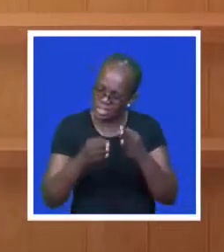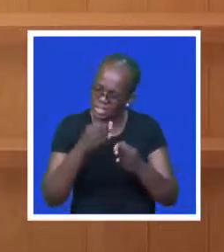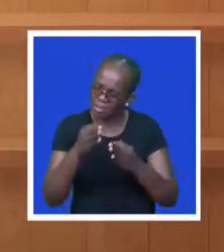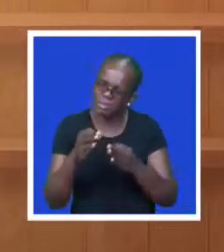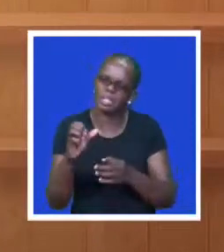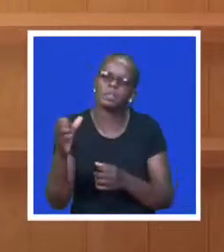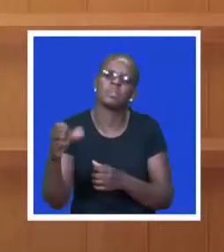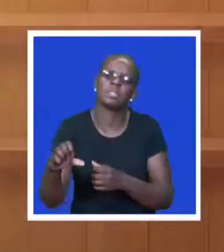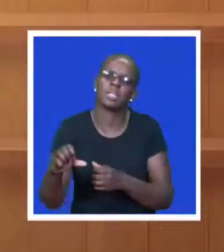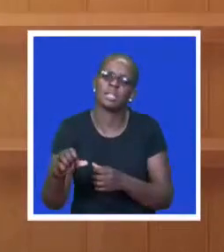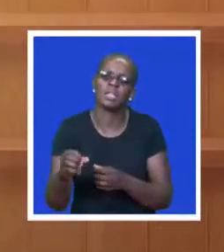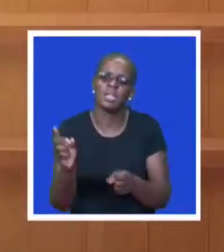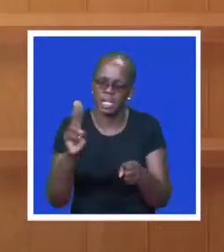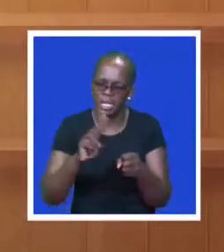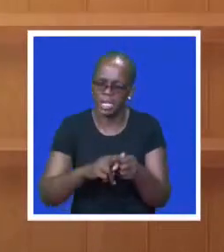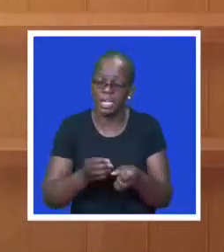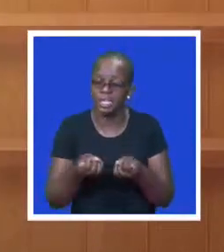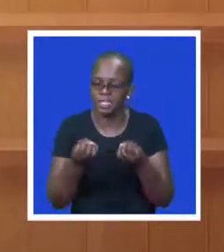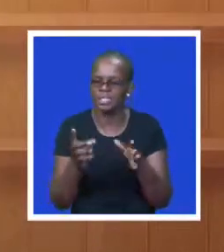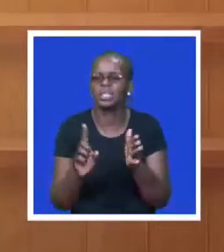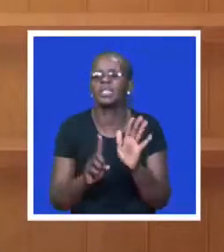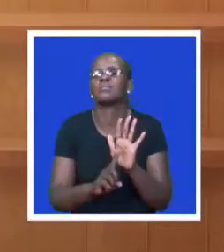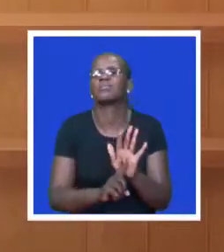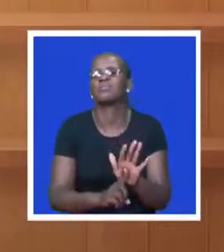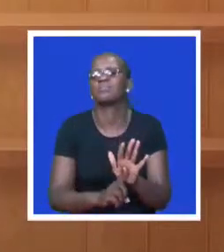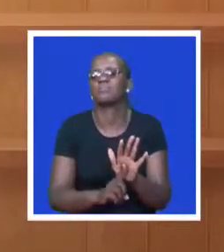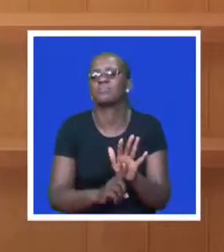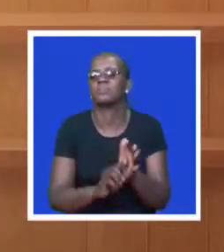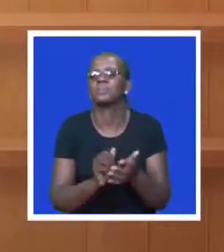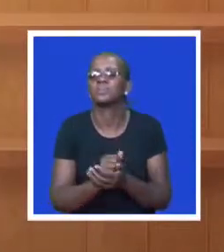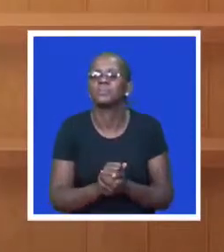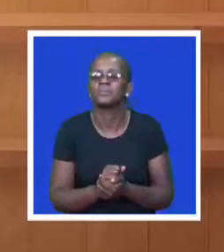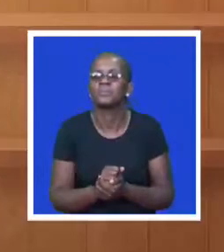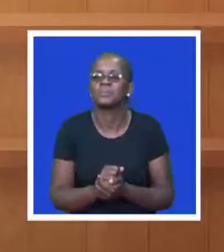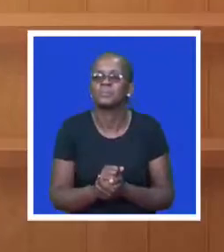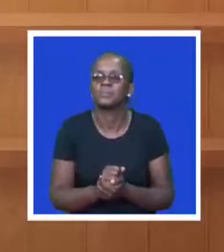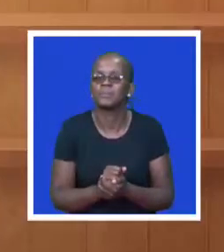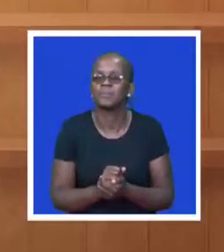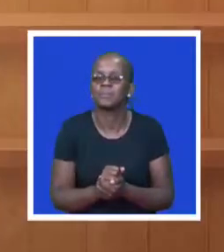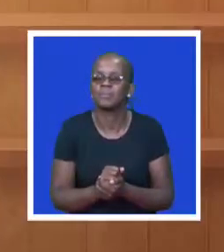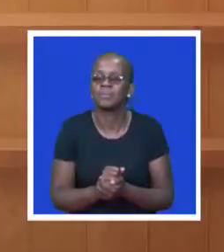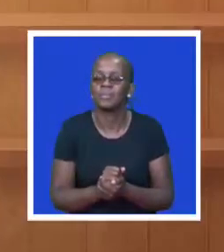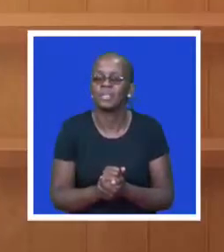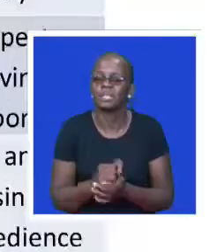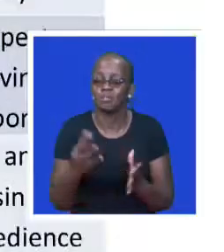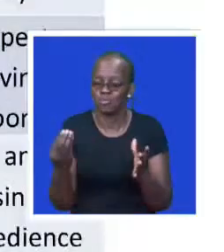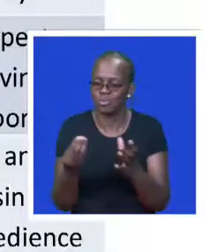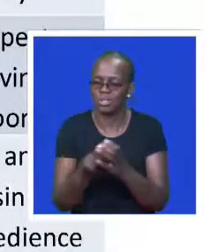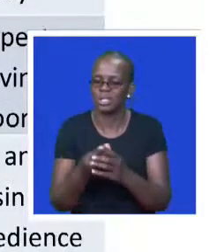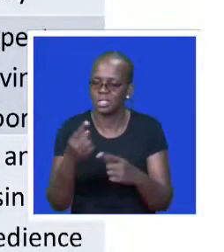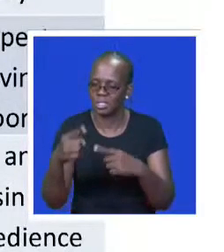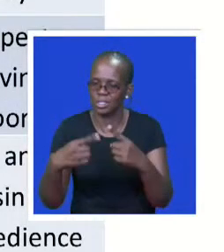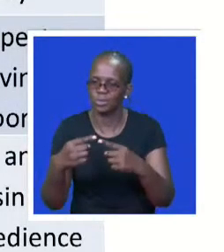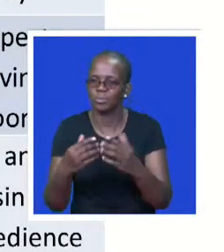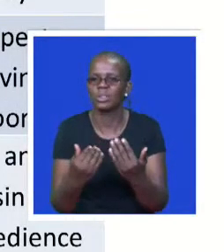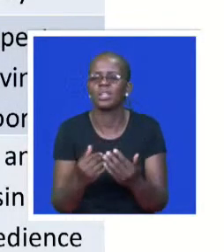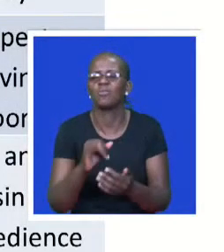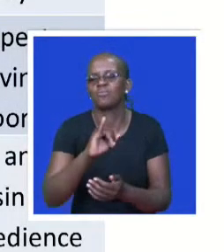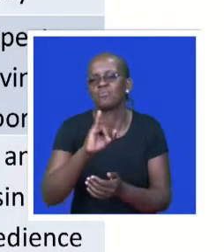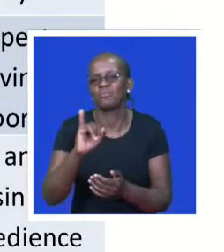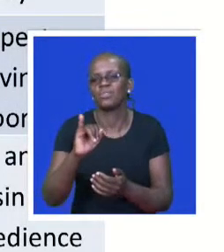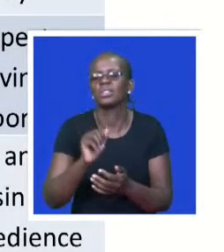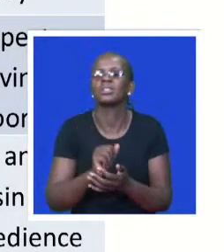and also give examples, my dear Lena. Let us go to our board together, my dear Lena. So the first type of sin